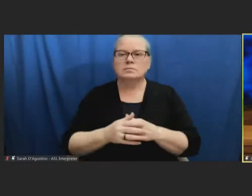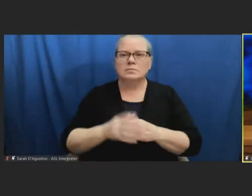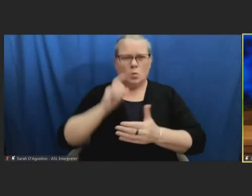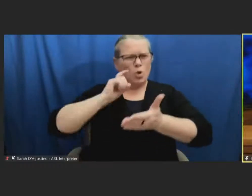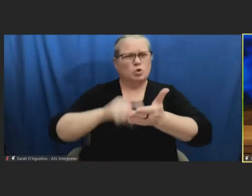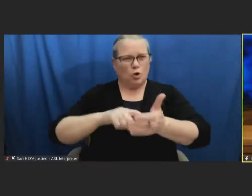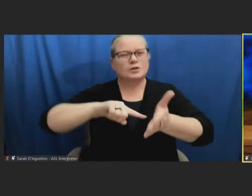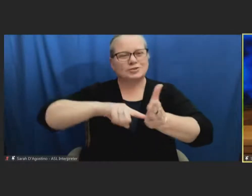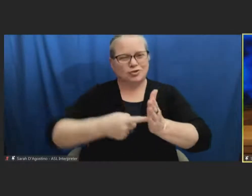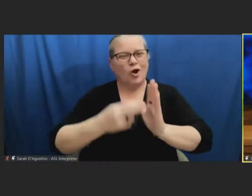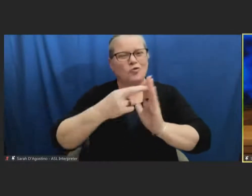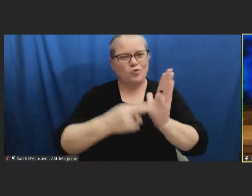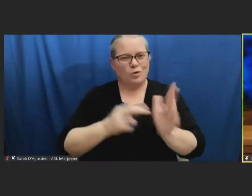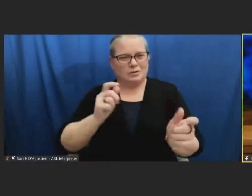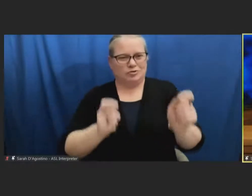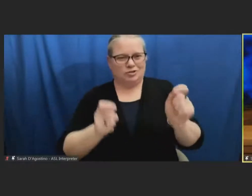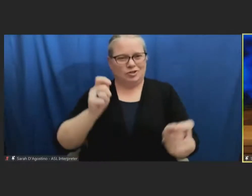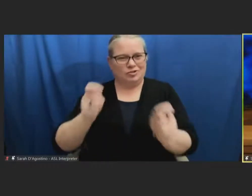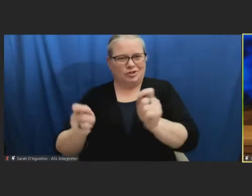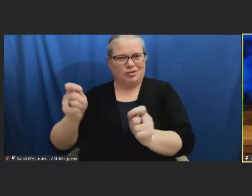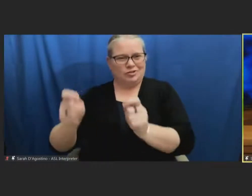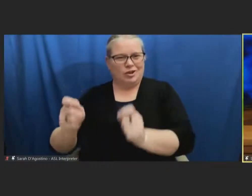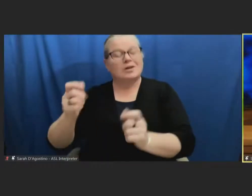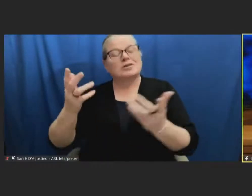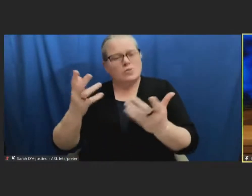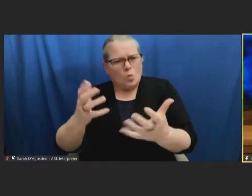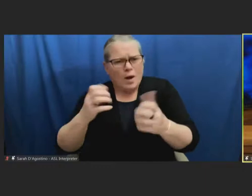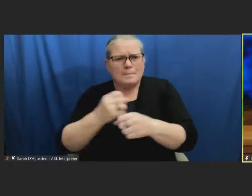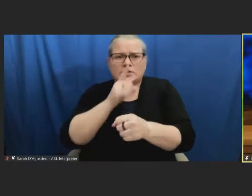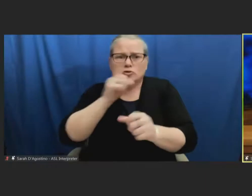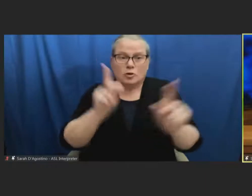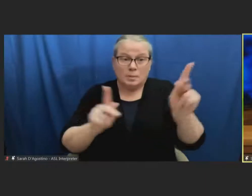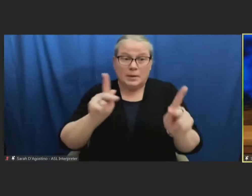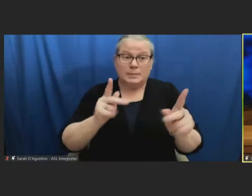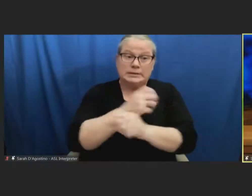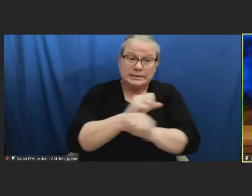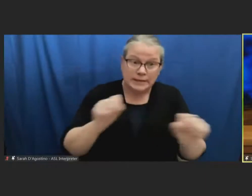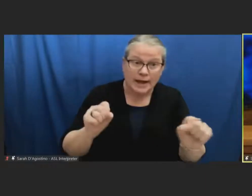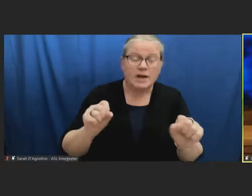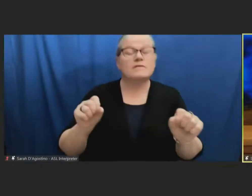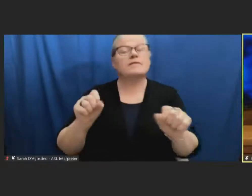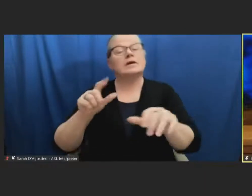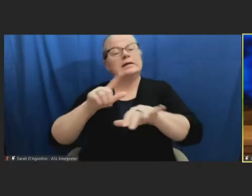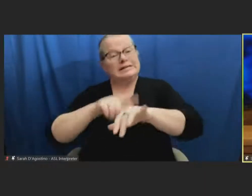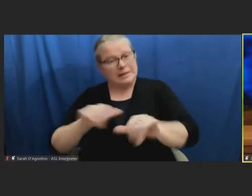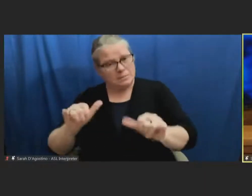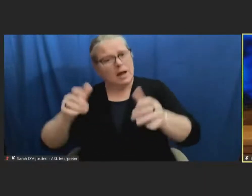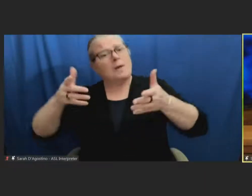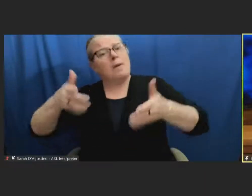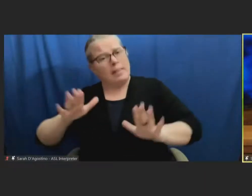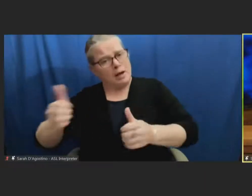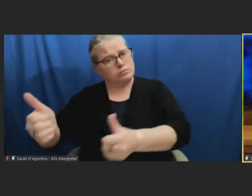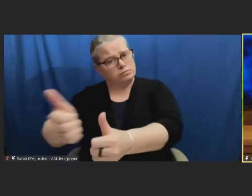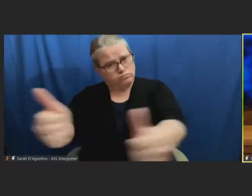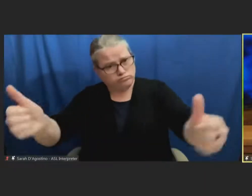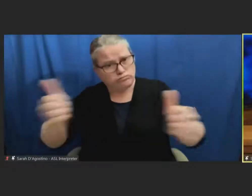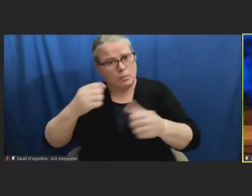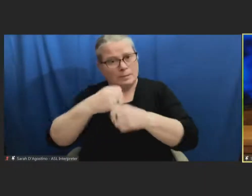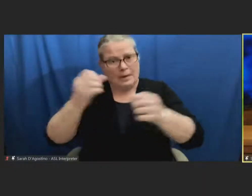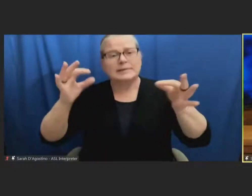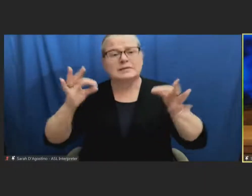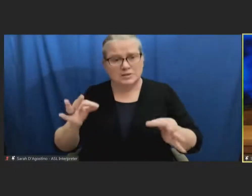implementing population-wide measures to protect the public as a whole, and more towards trying to empower people to take individual actions to keep themselves safe as